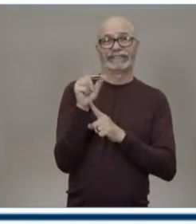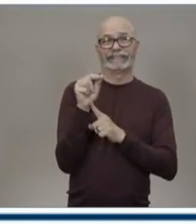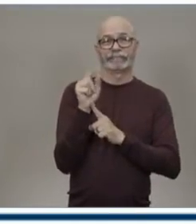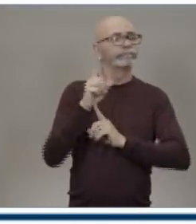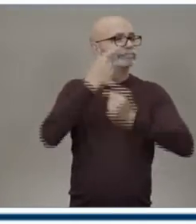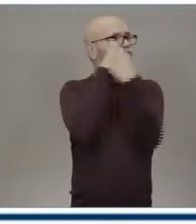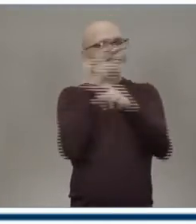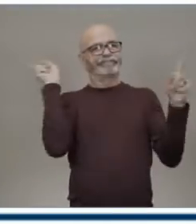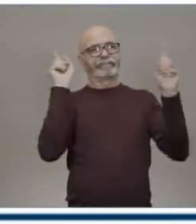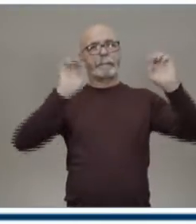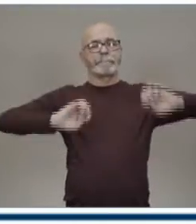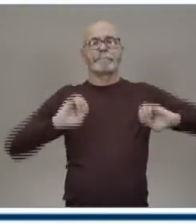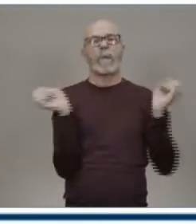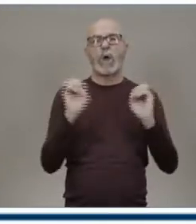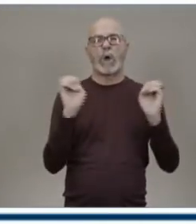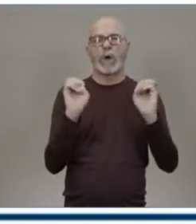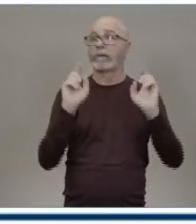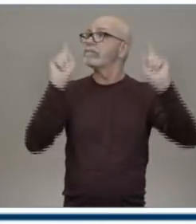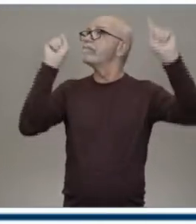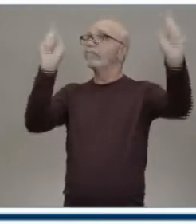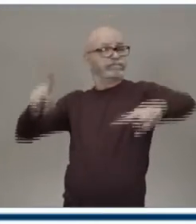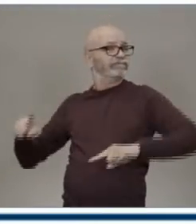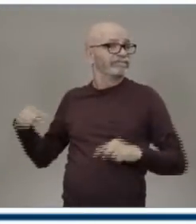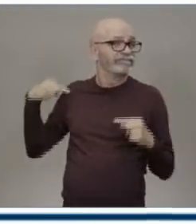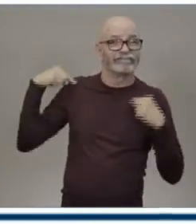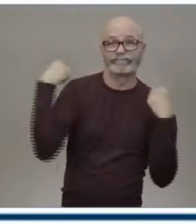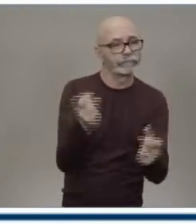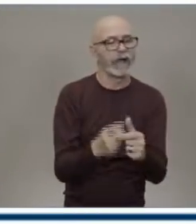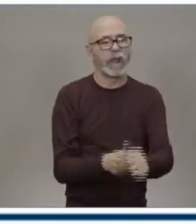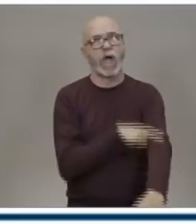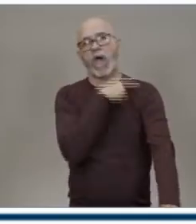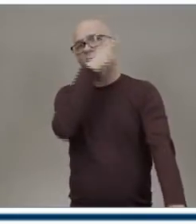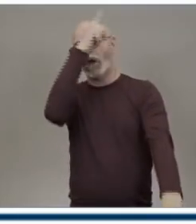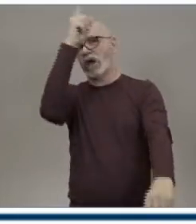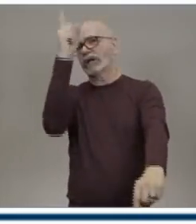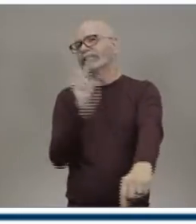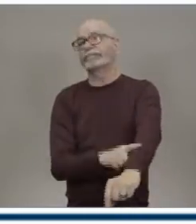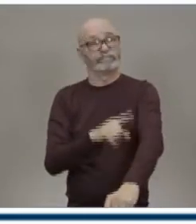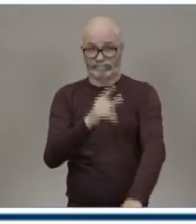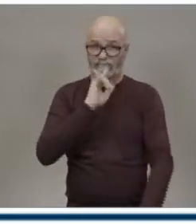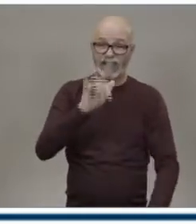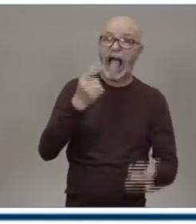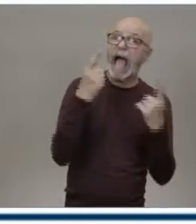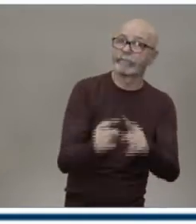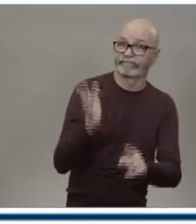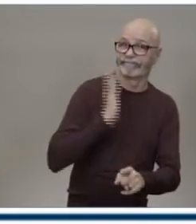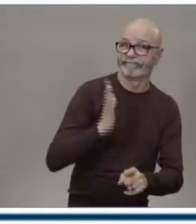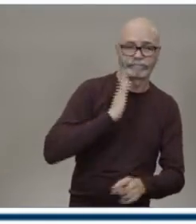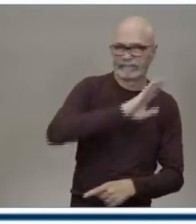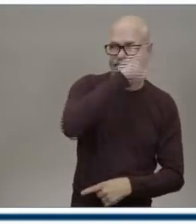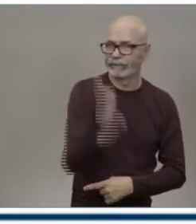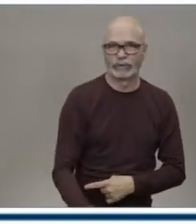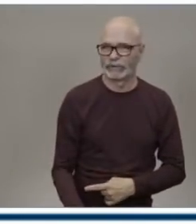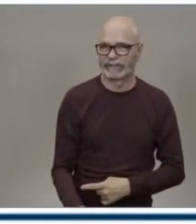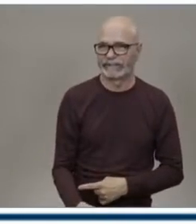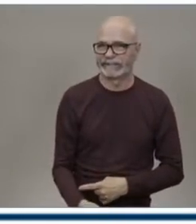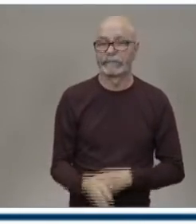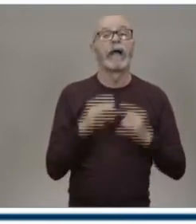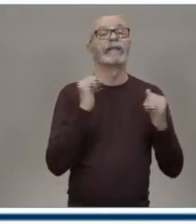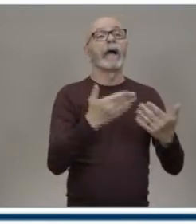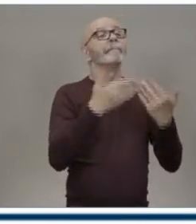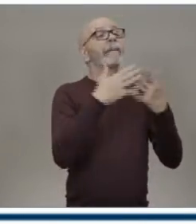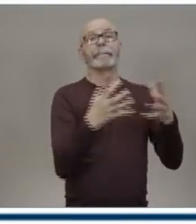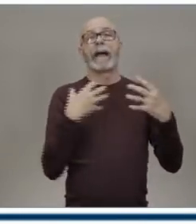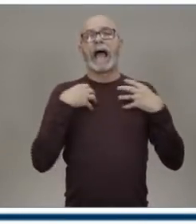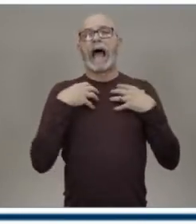it the longest state of emergency Nova Scotia has ever had. The public health order under the Health Protection Act was established